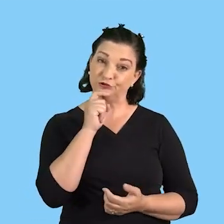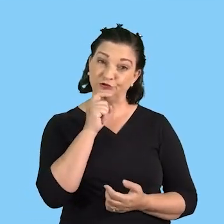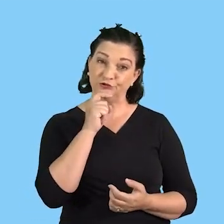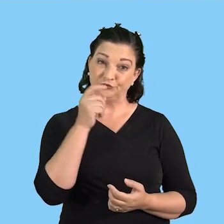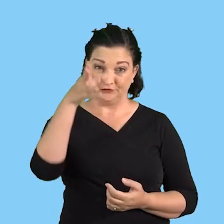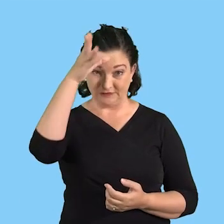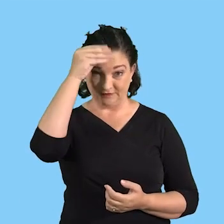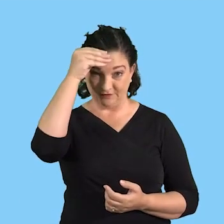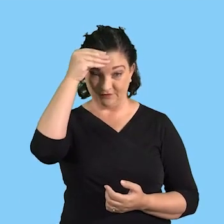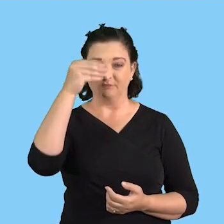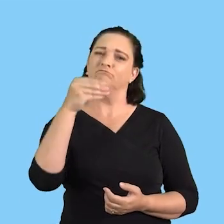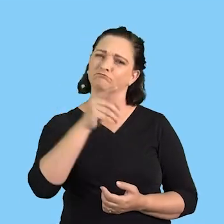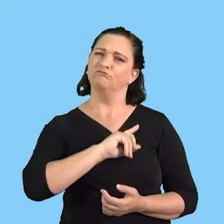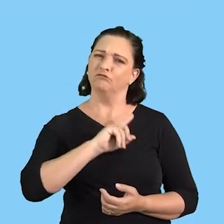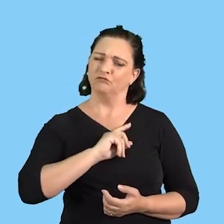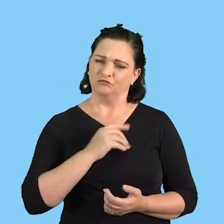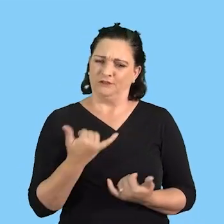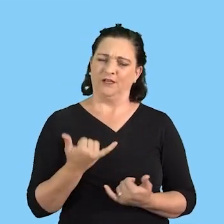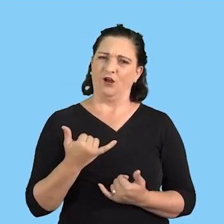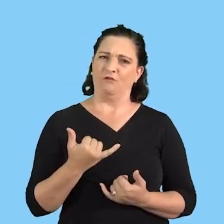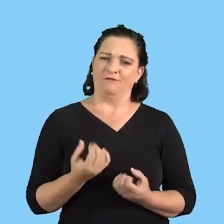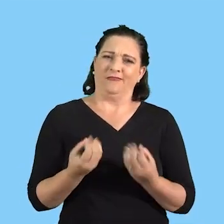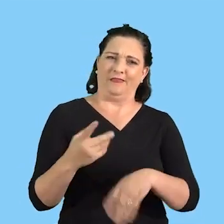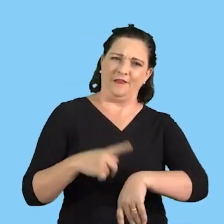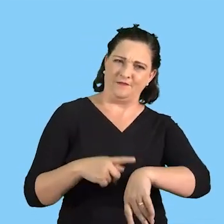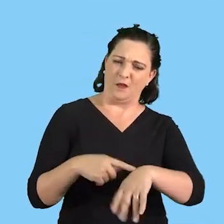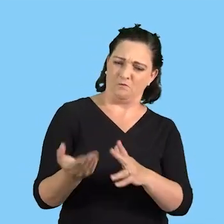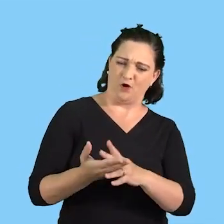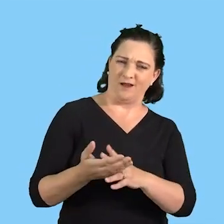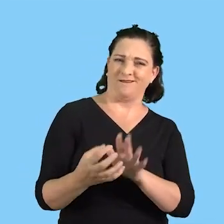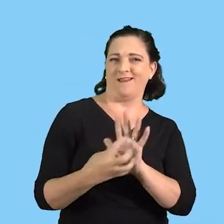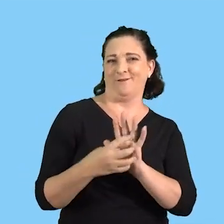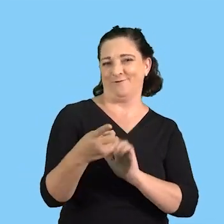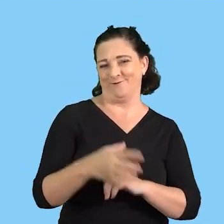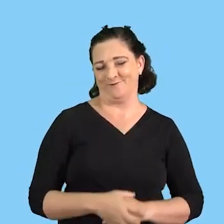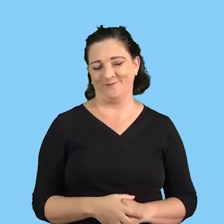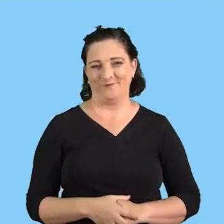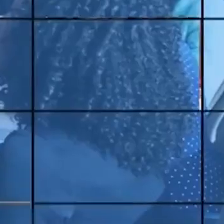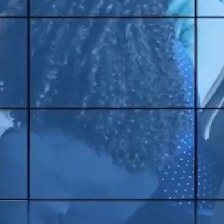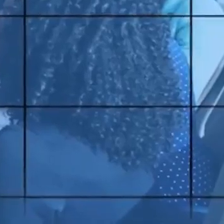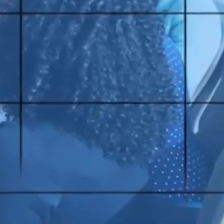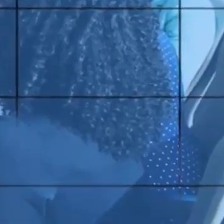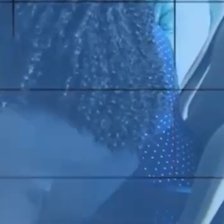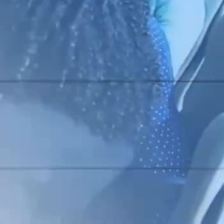you have just received now, I will give you a few minutes as we head to an ad break.